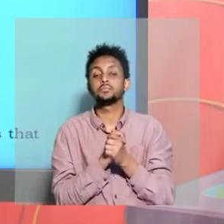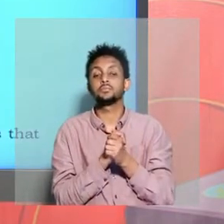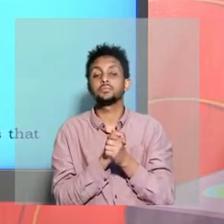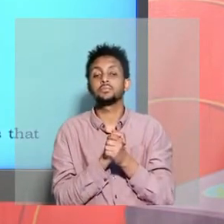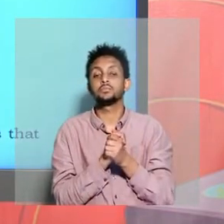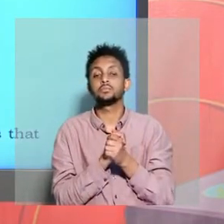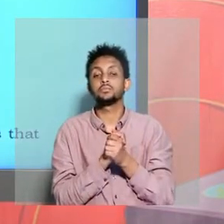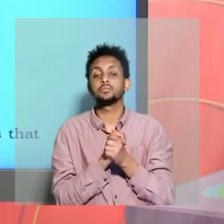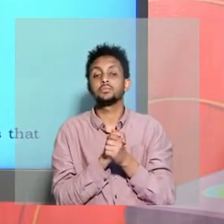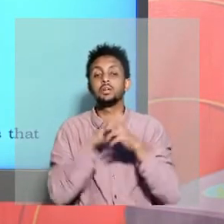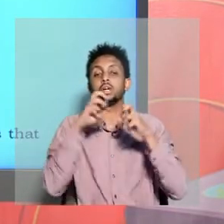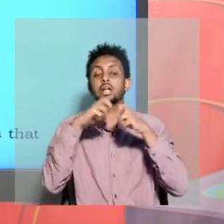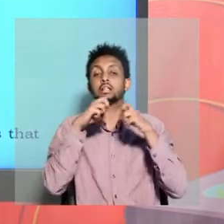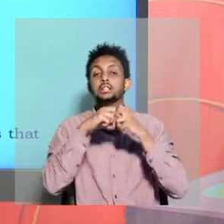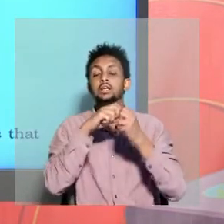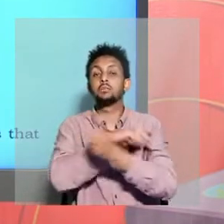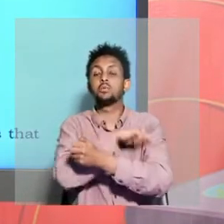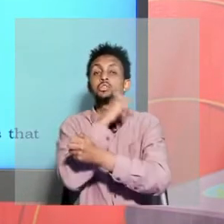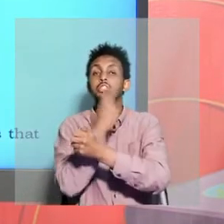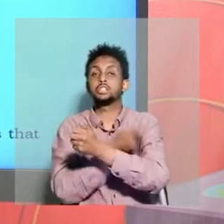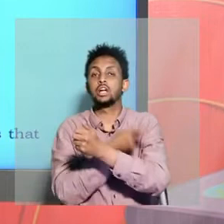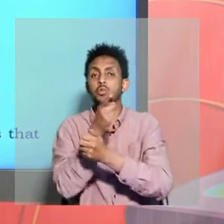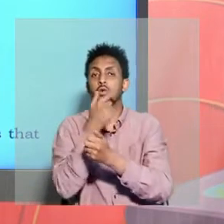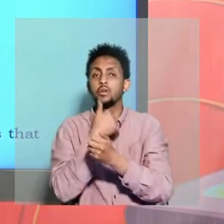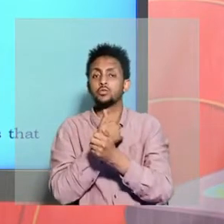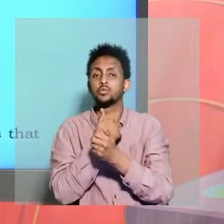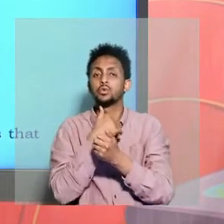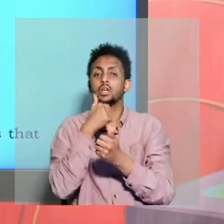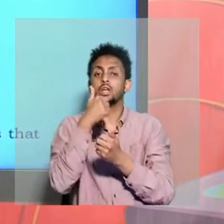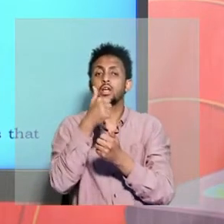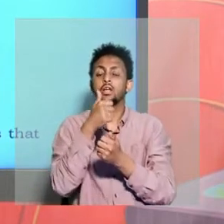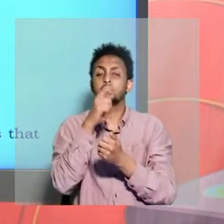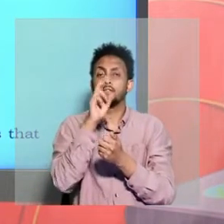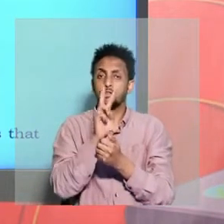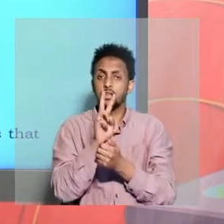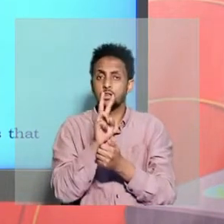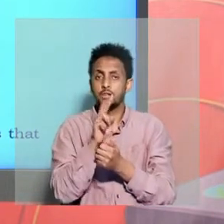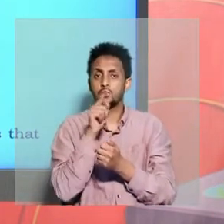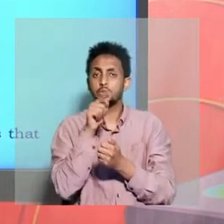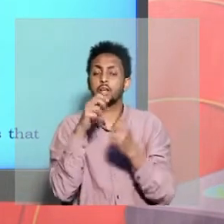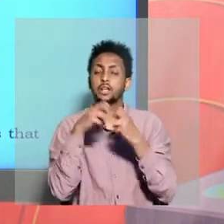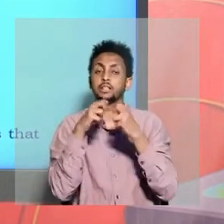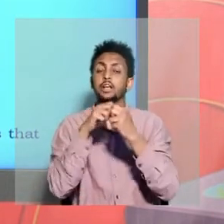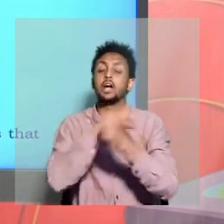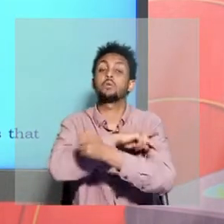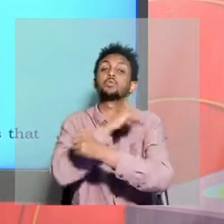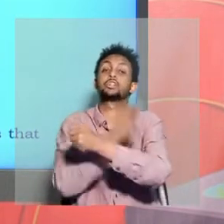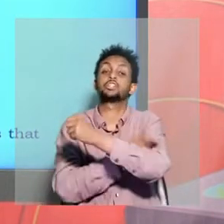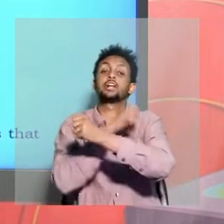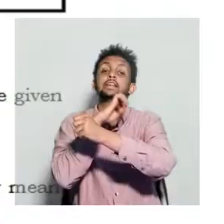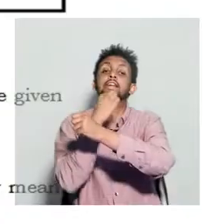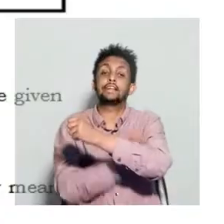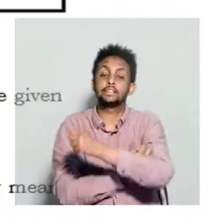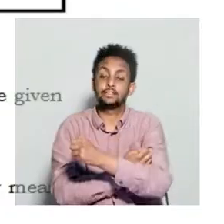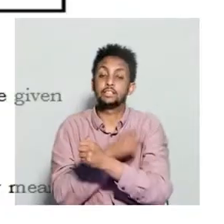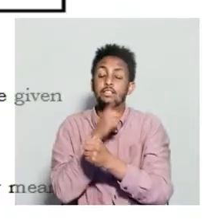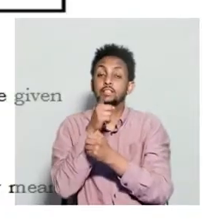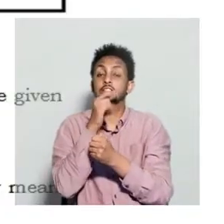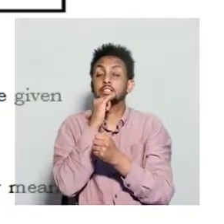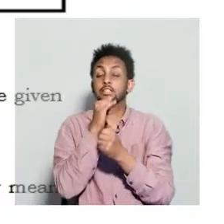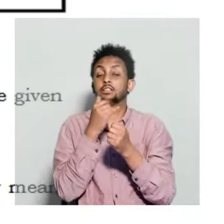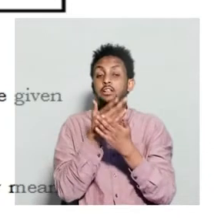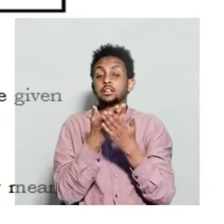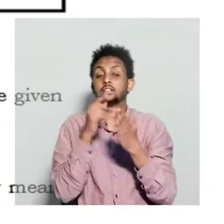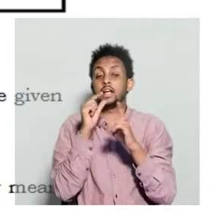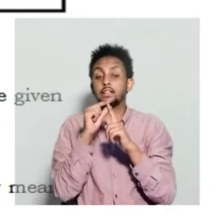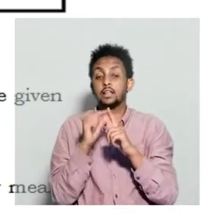And what do you mean by electric potential then? So far we are trying to deal with electrical work and electrical potential energy. And here there